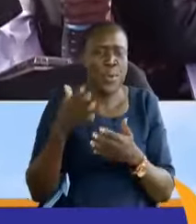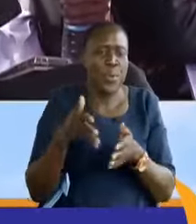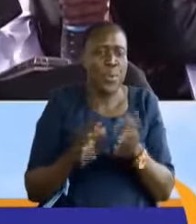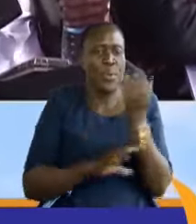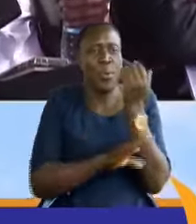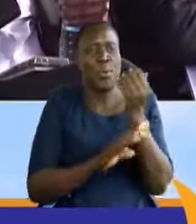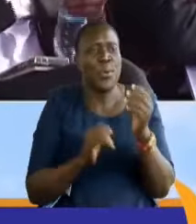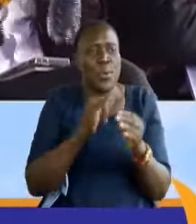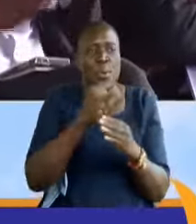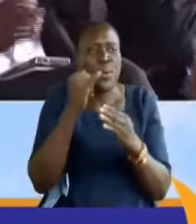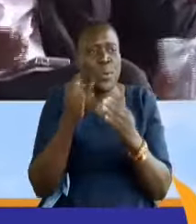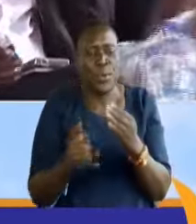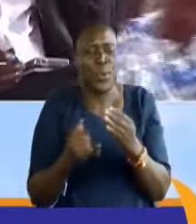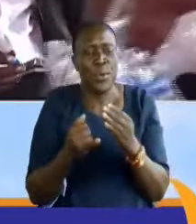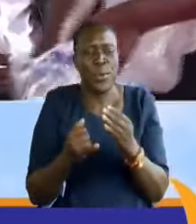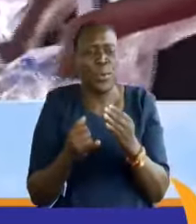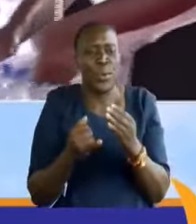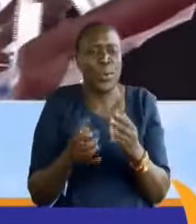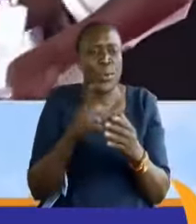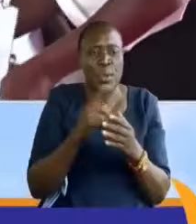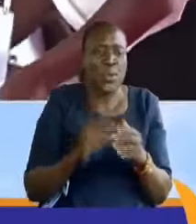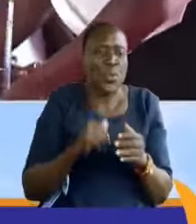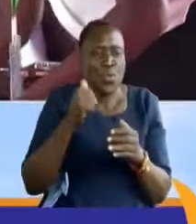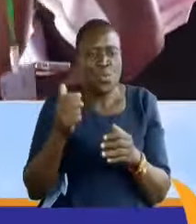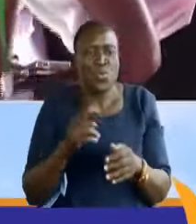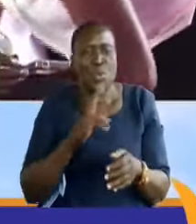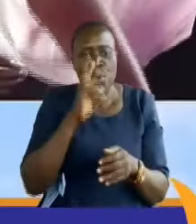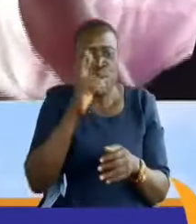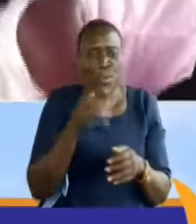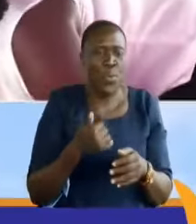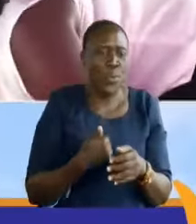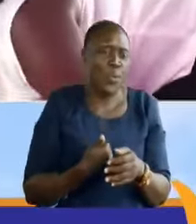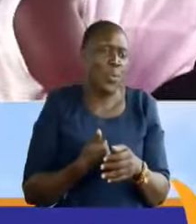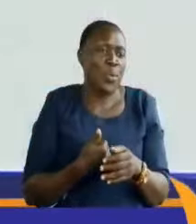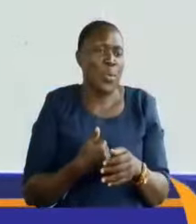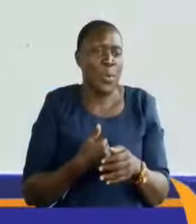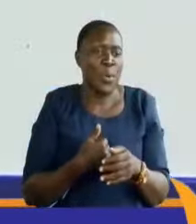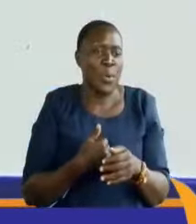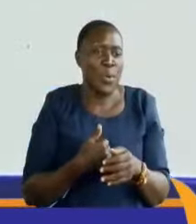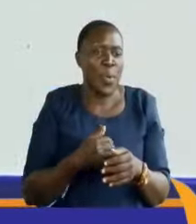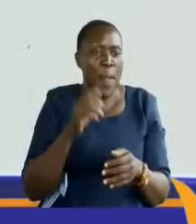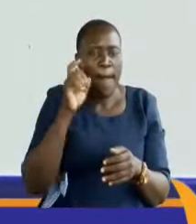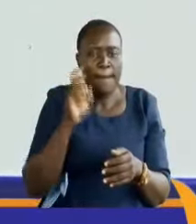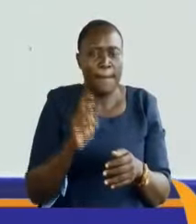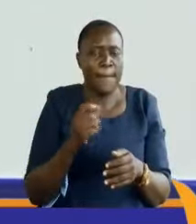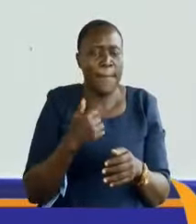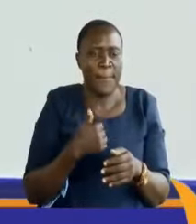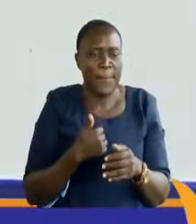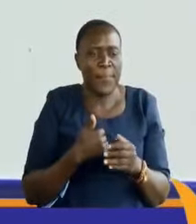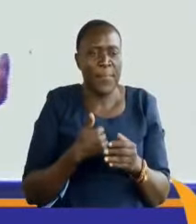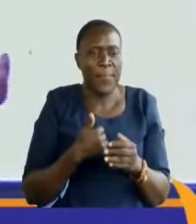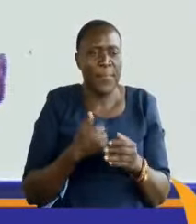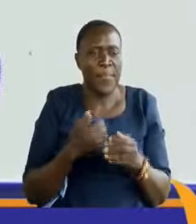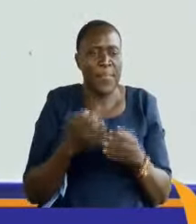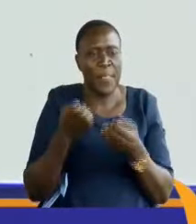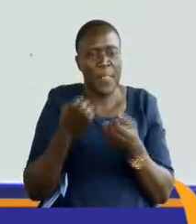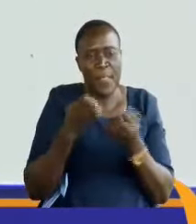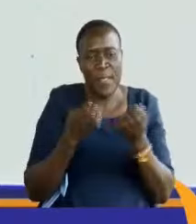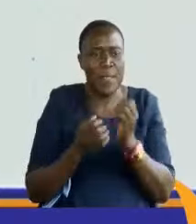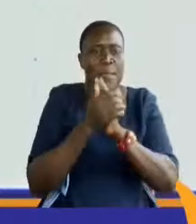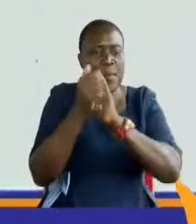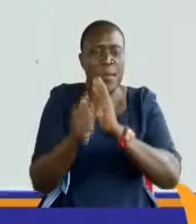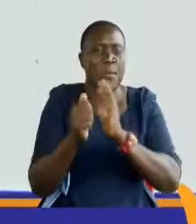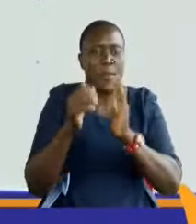Your Excellency, the other feedback we got is that we must leverage on economies of scale. Homa Bay, with a